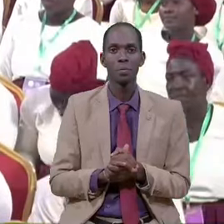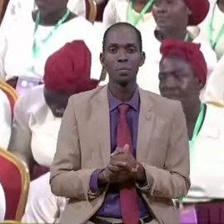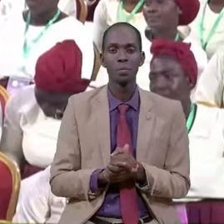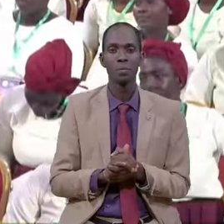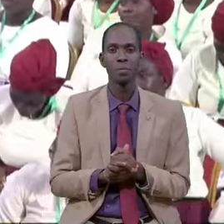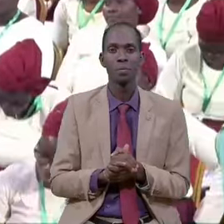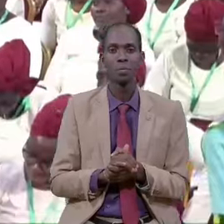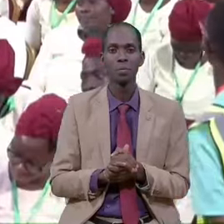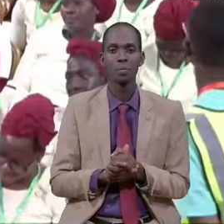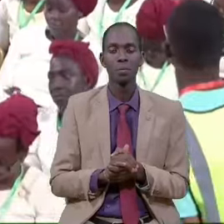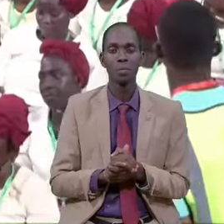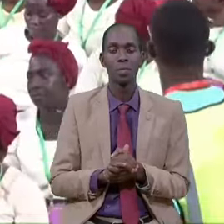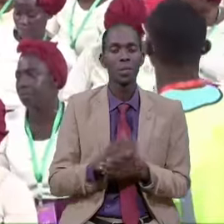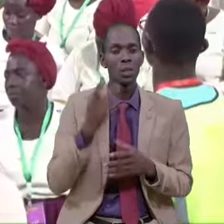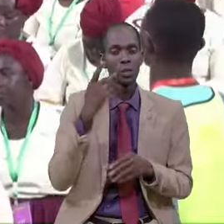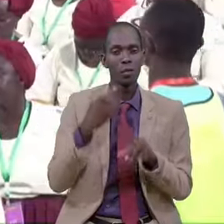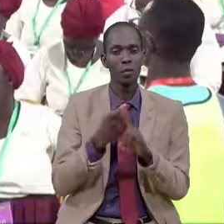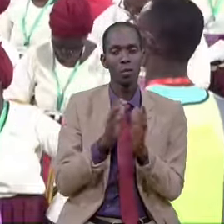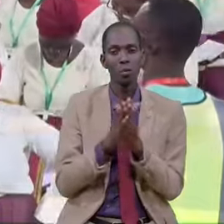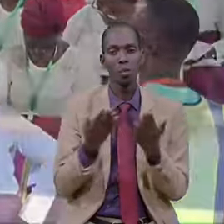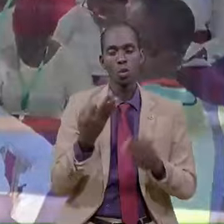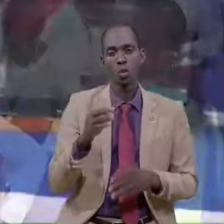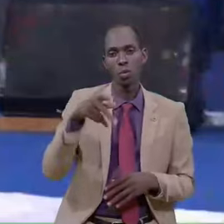God look ATM 103